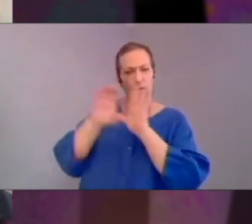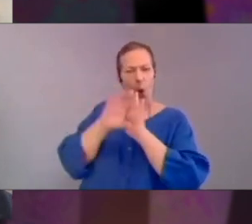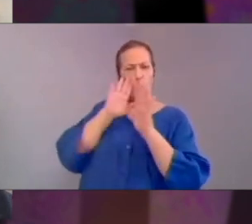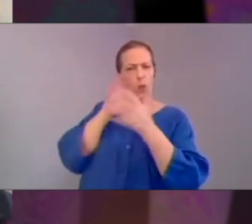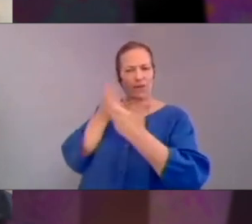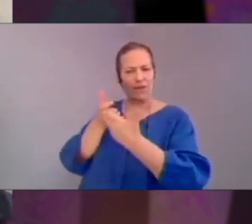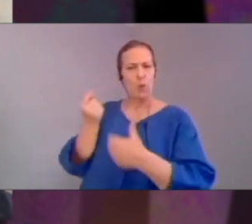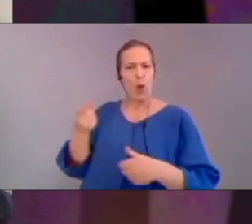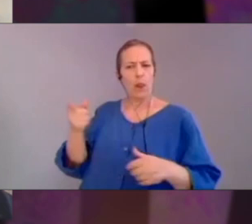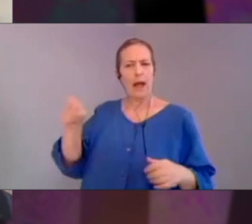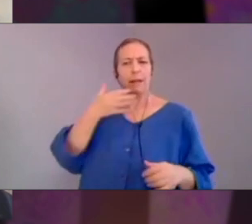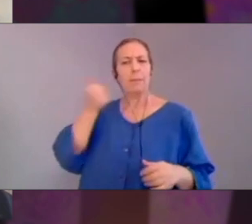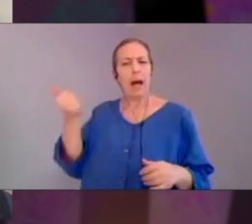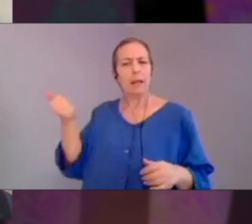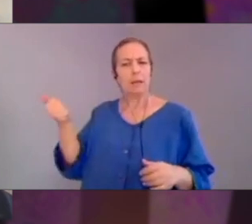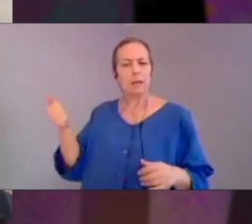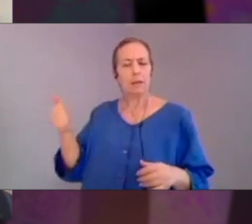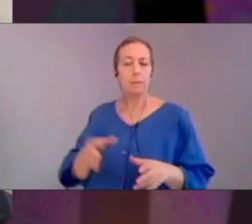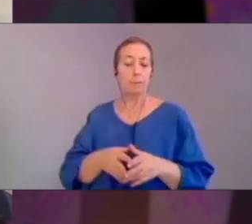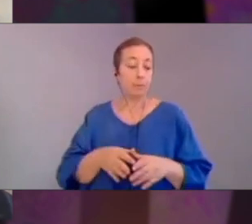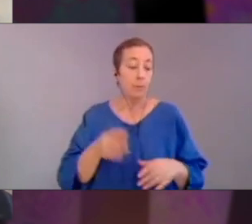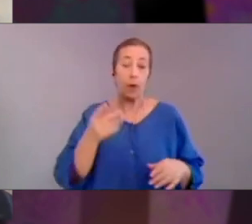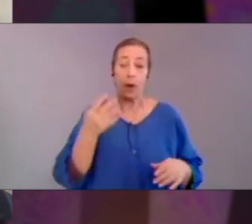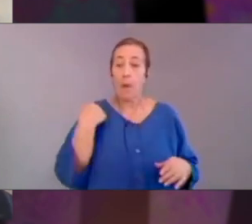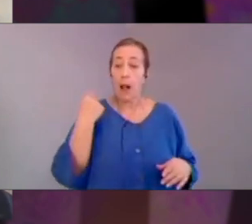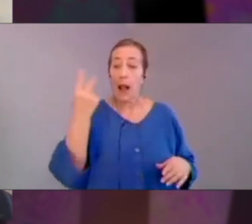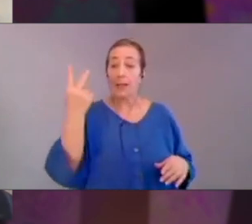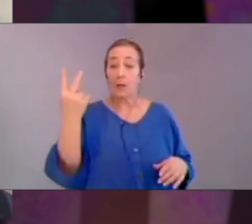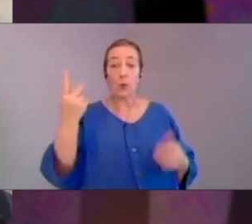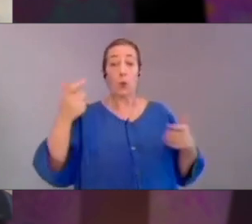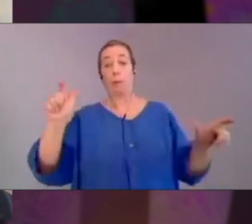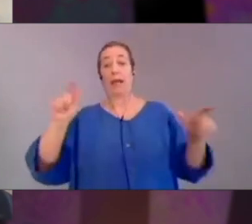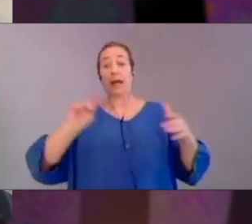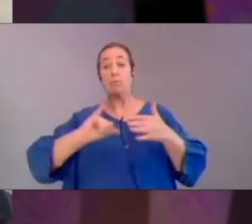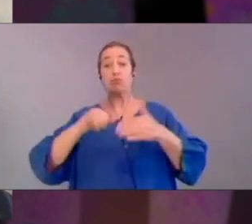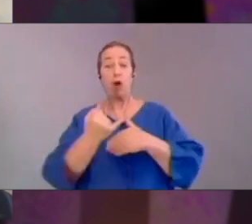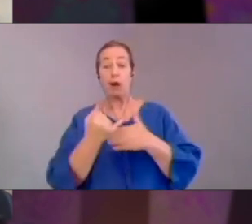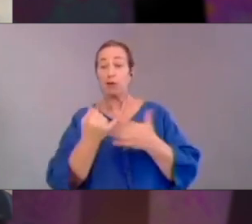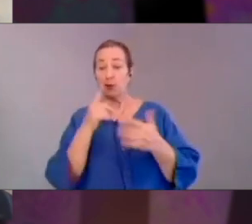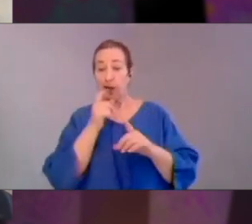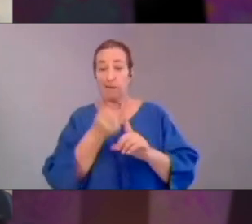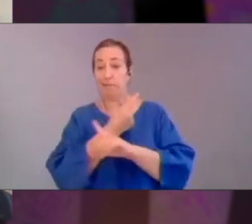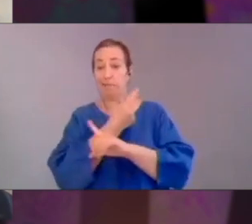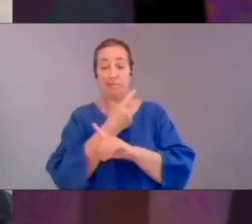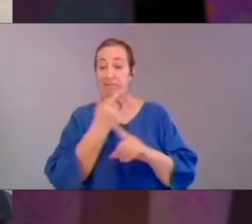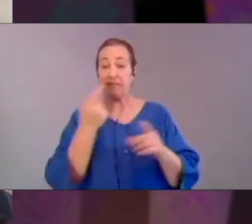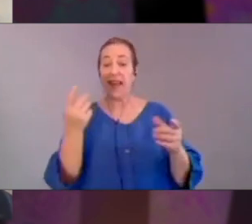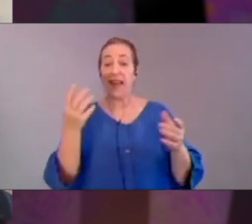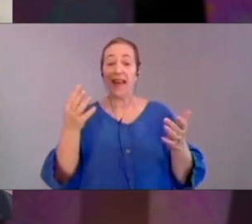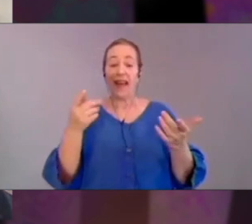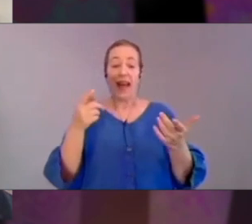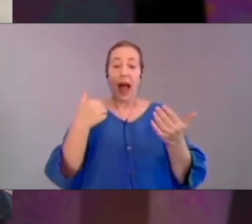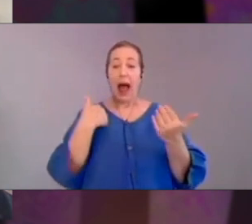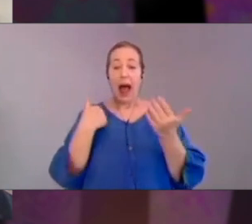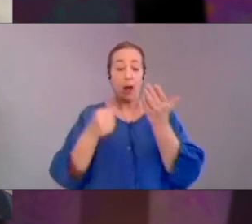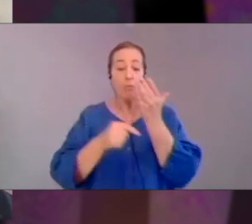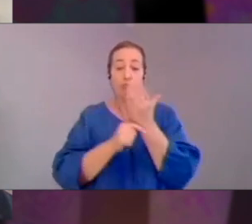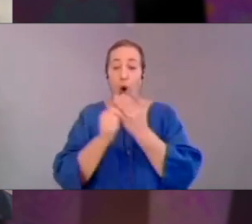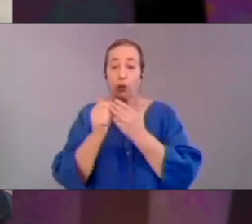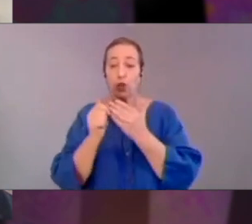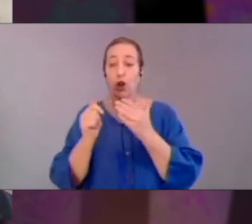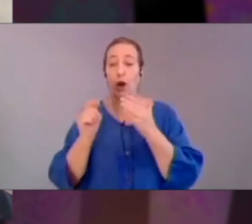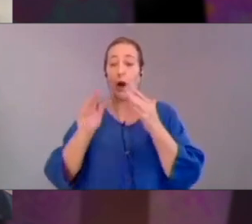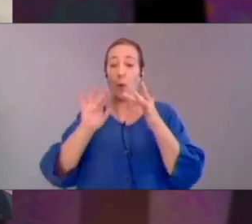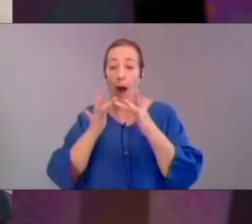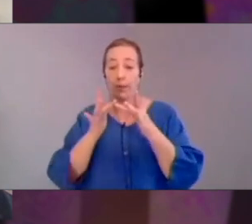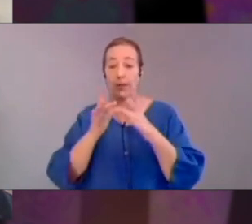And you know, like my last couple biggest projects were the deliverables are like a brochure, a website, and a cell